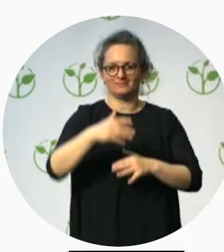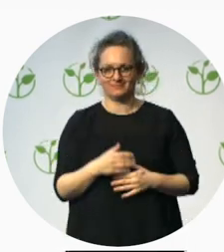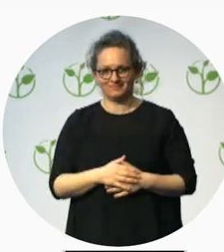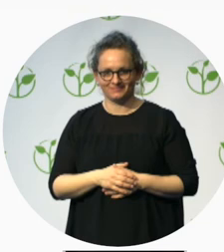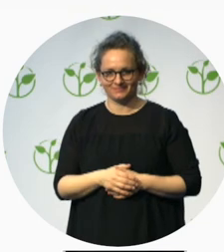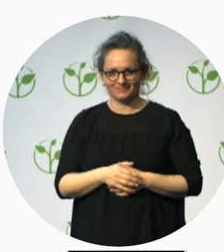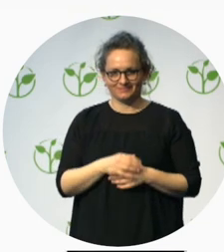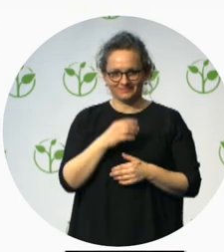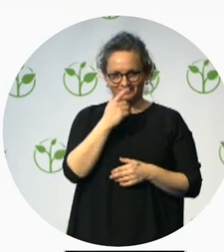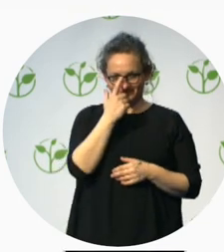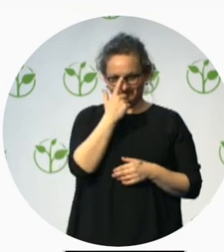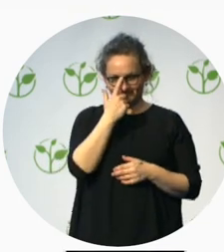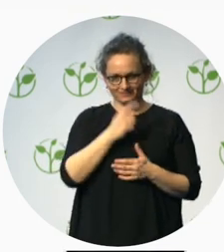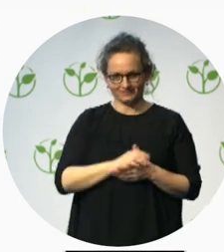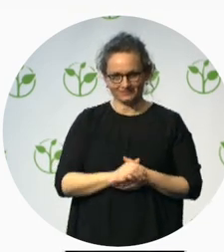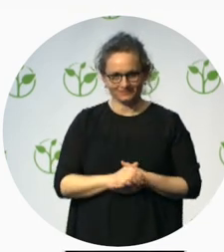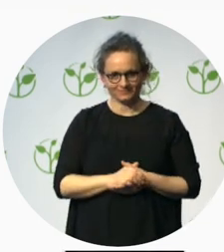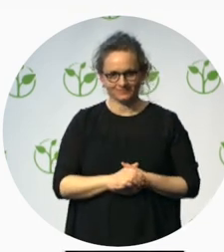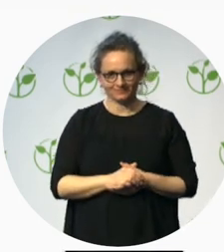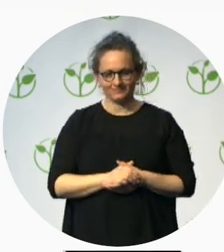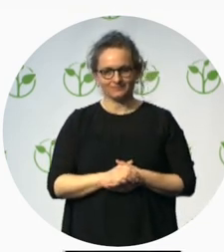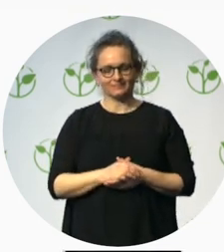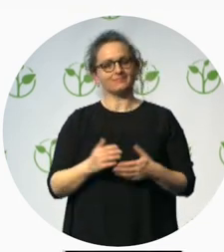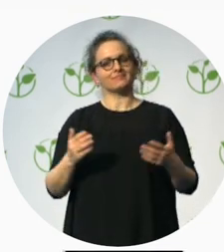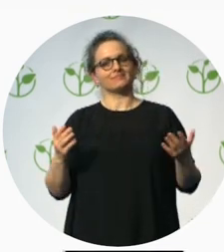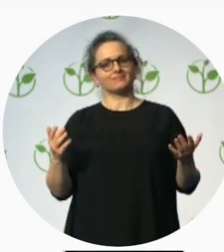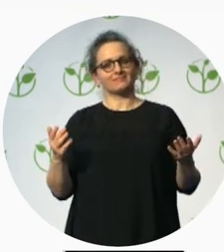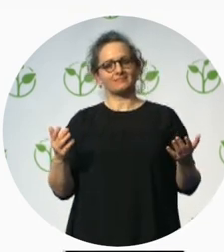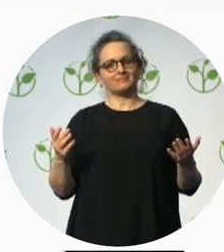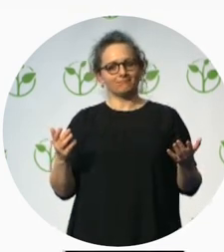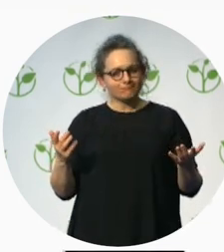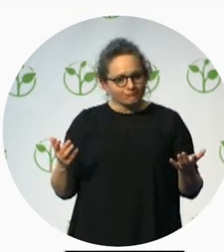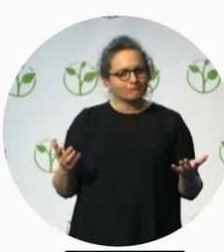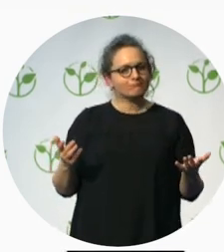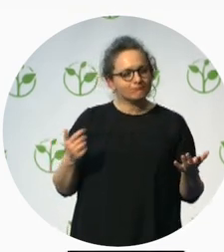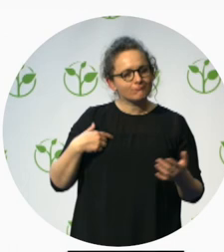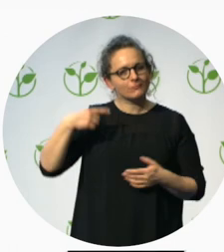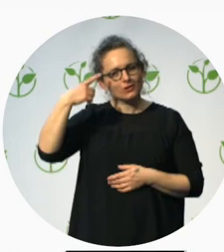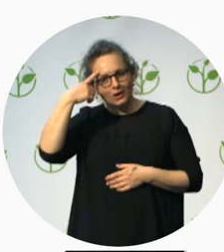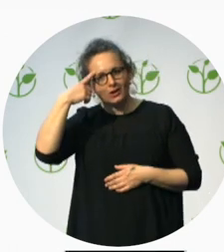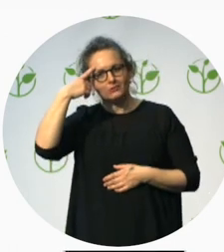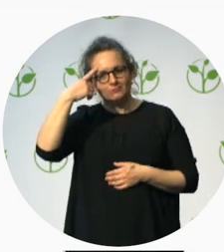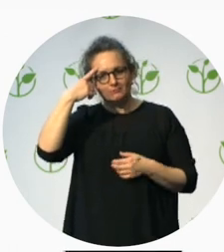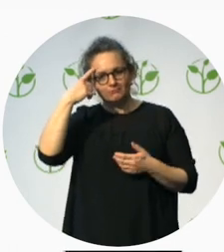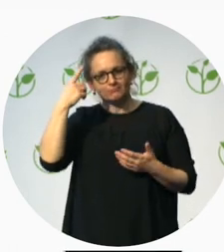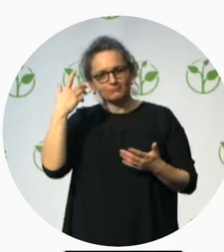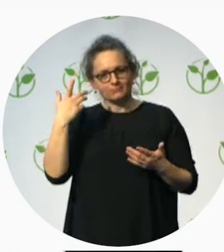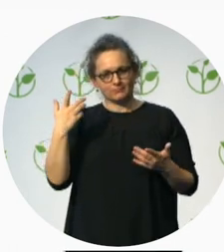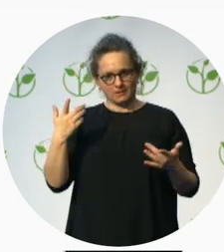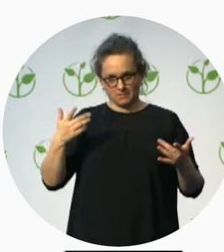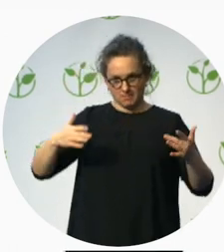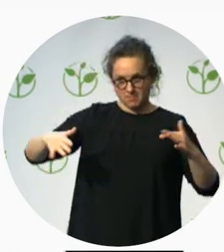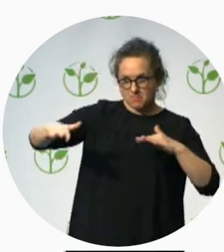fact, quite the opposite. And we are currently establishing partnerships and